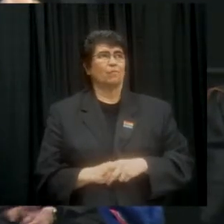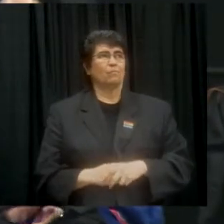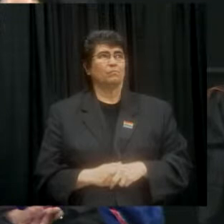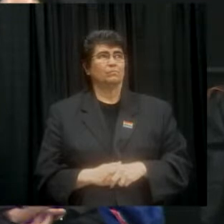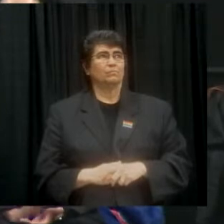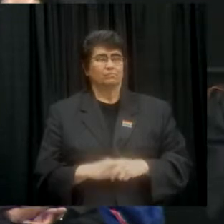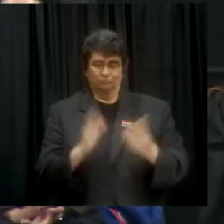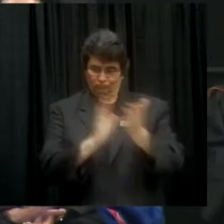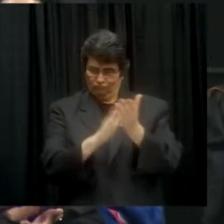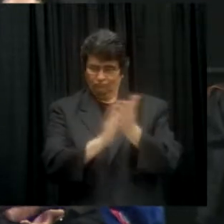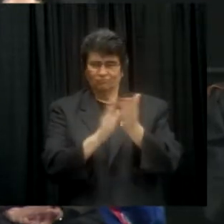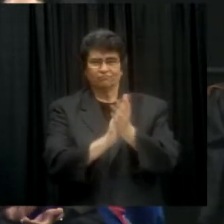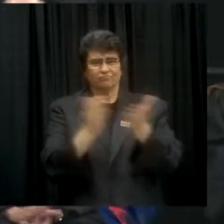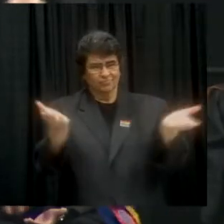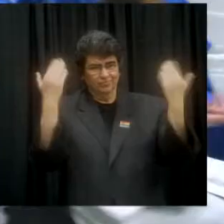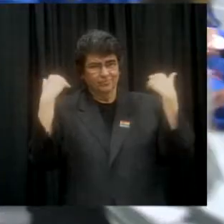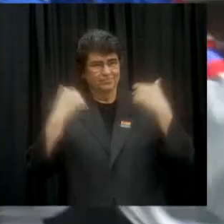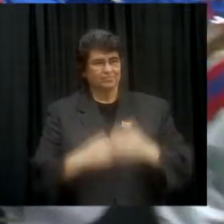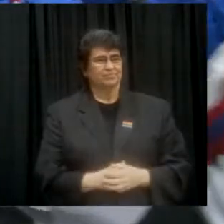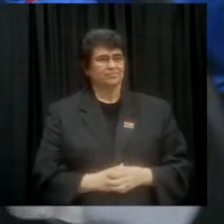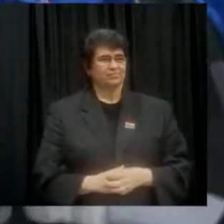Come on, let's give a round of applause, everyone.